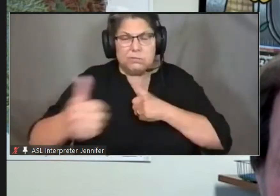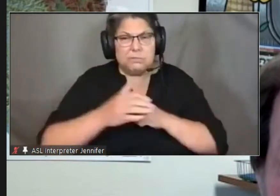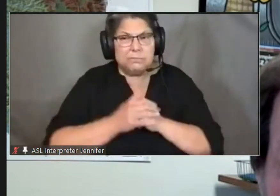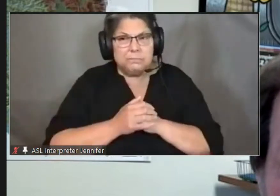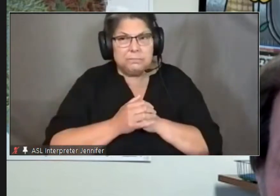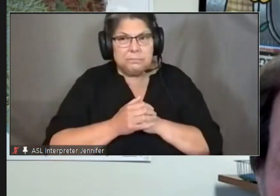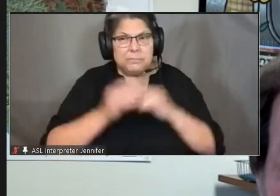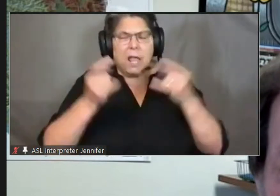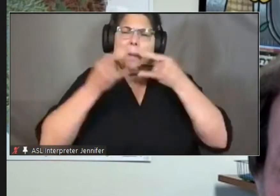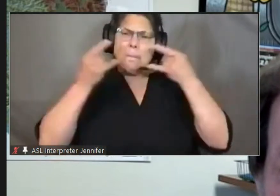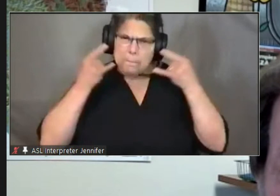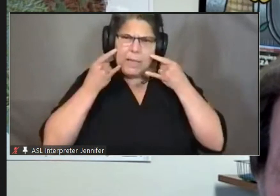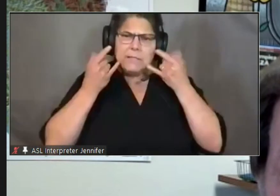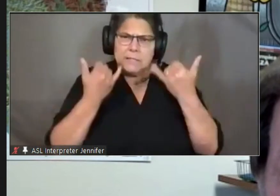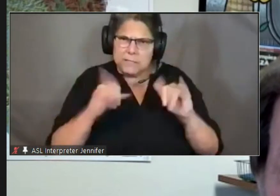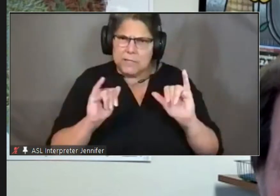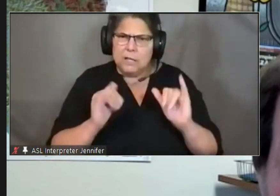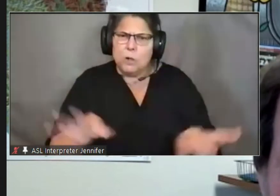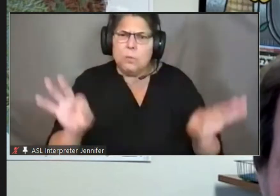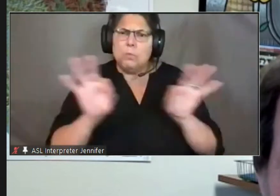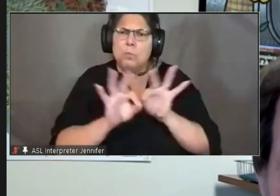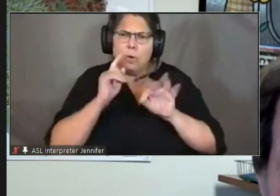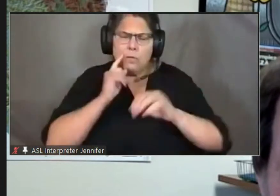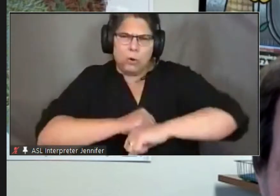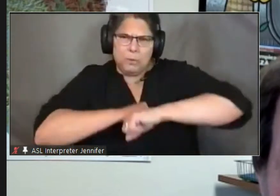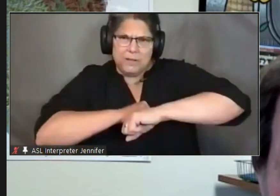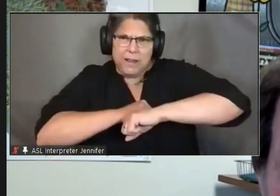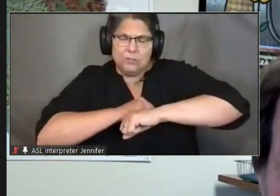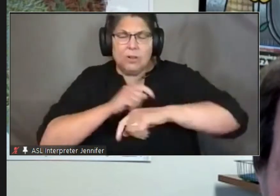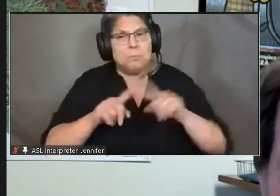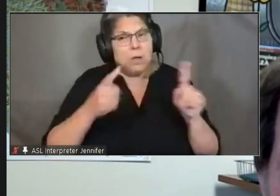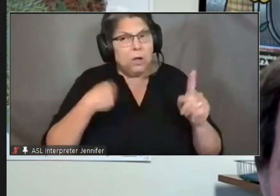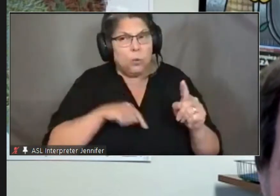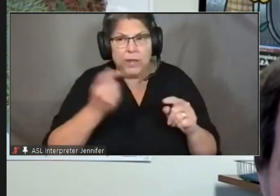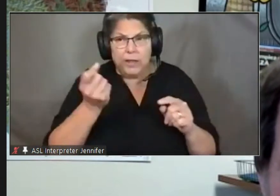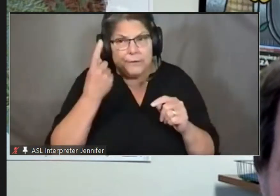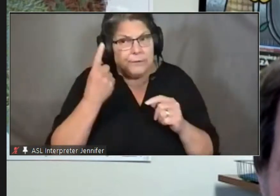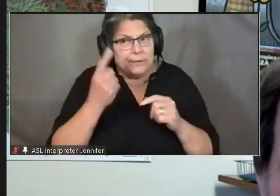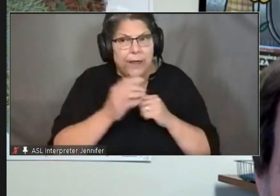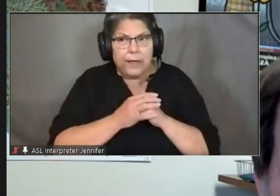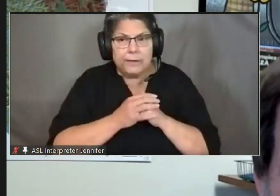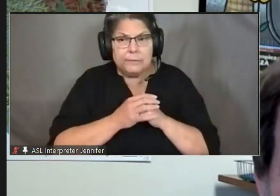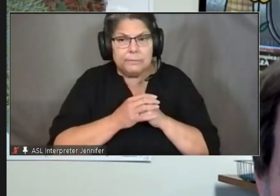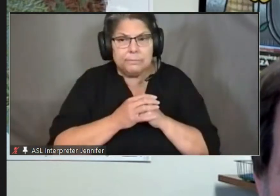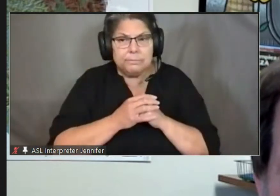Masking is still an important protection, but we understand